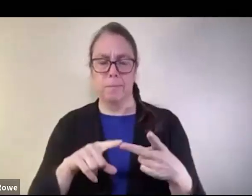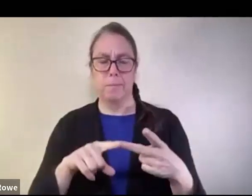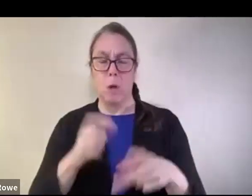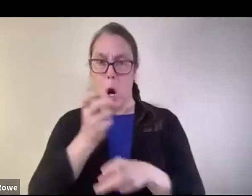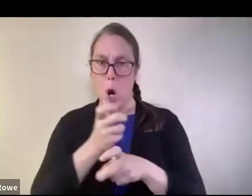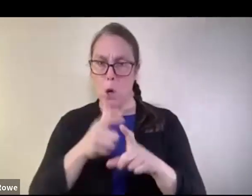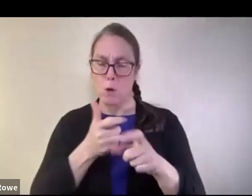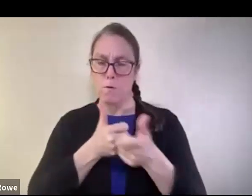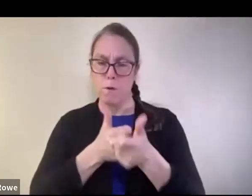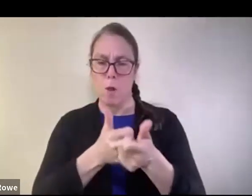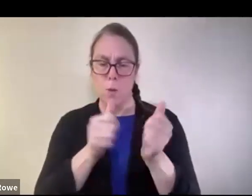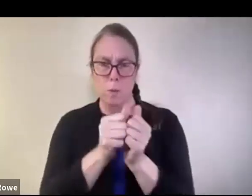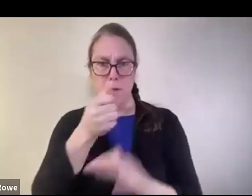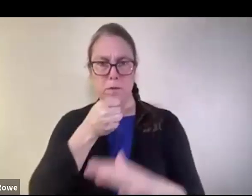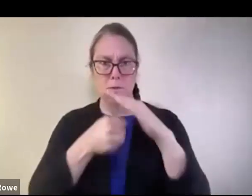placement.